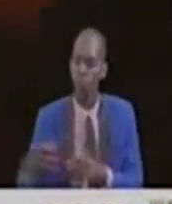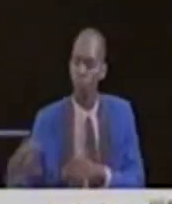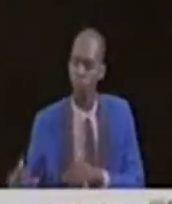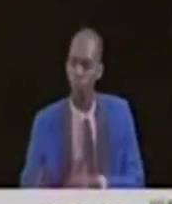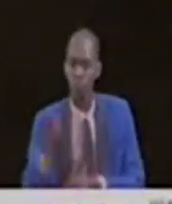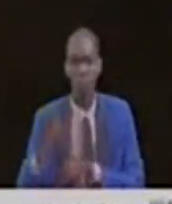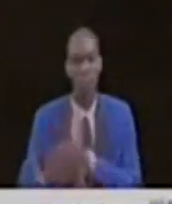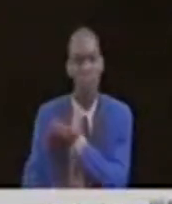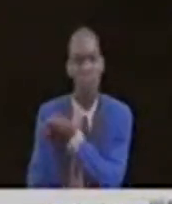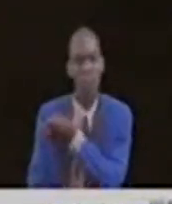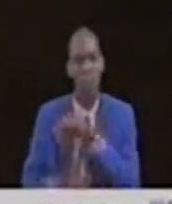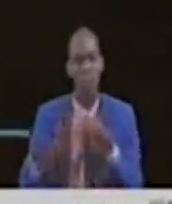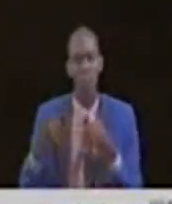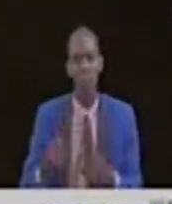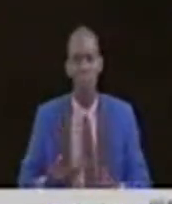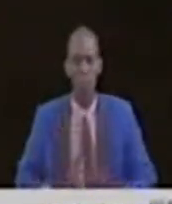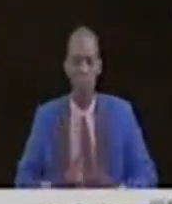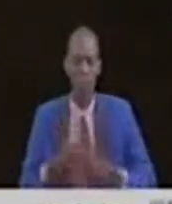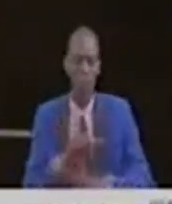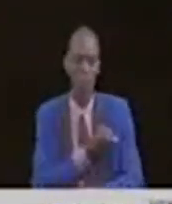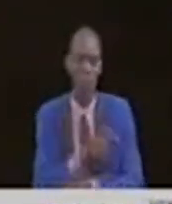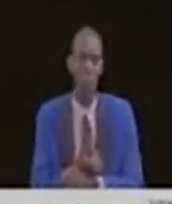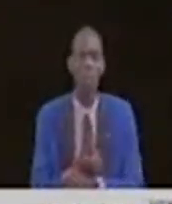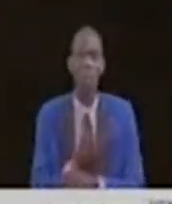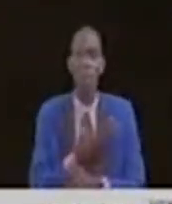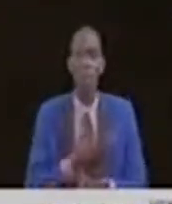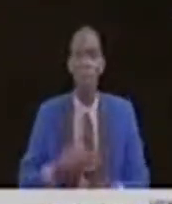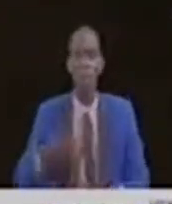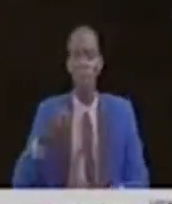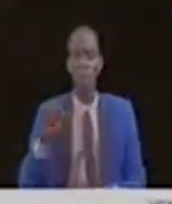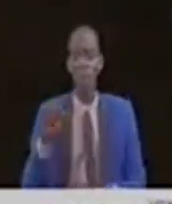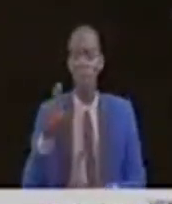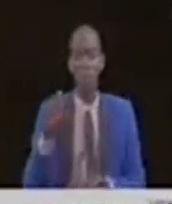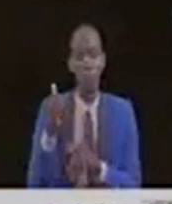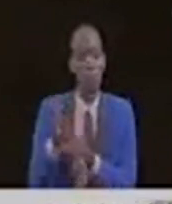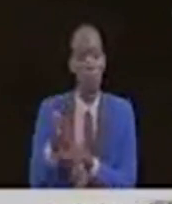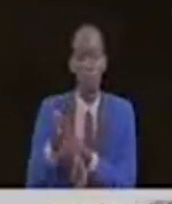him, just left like that. He himself was not watching